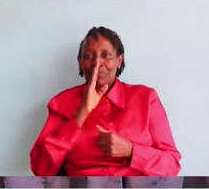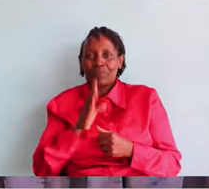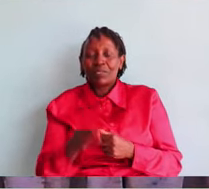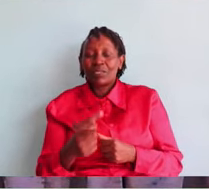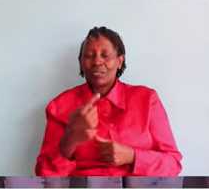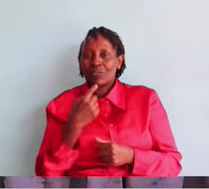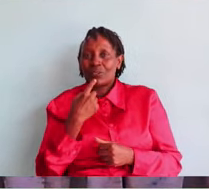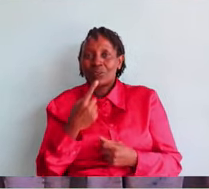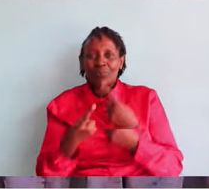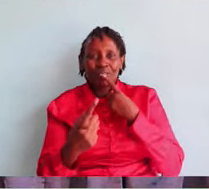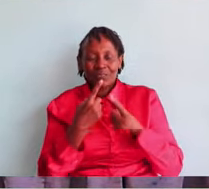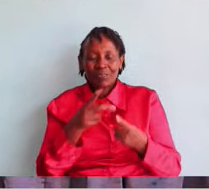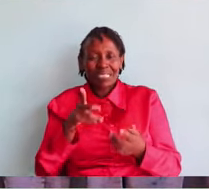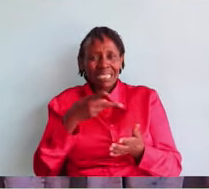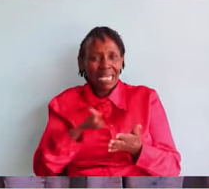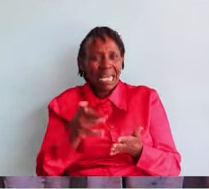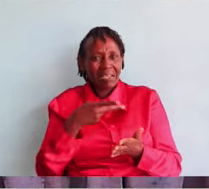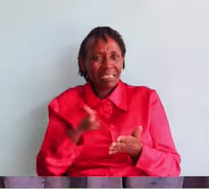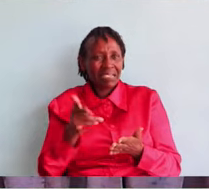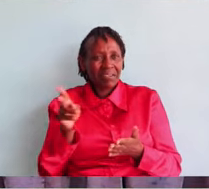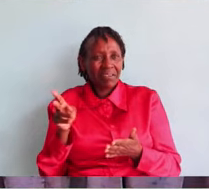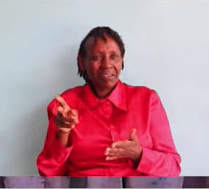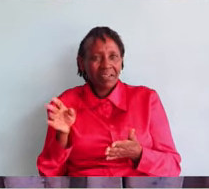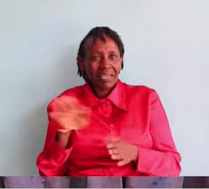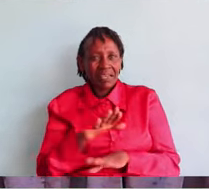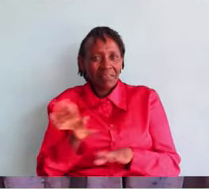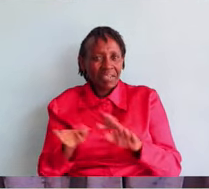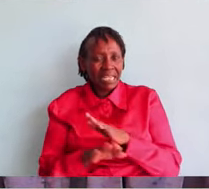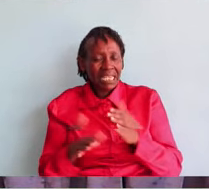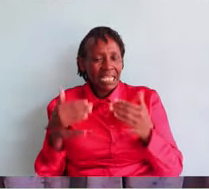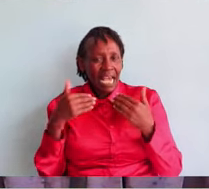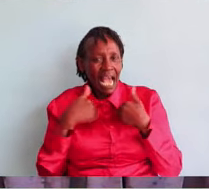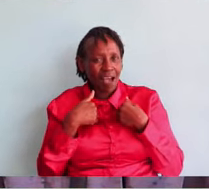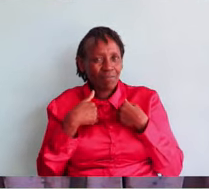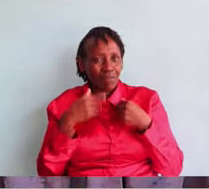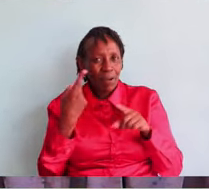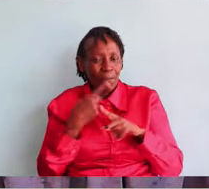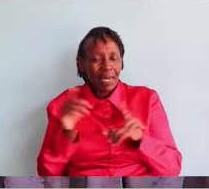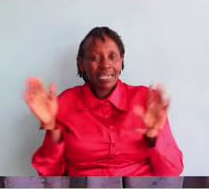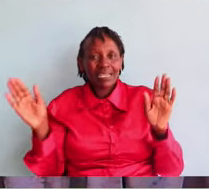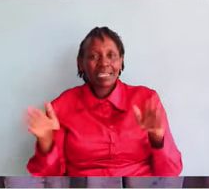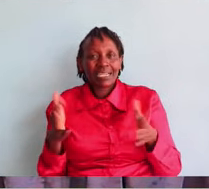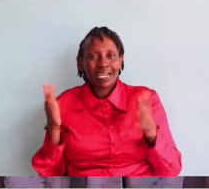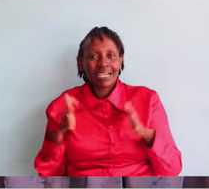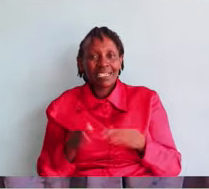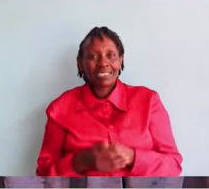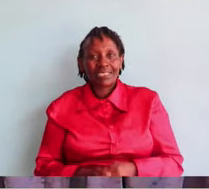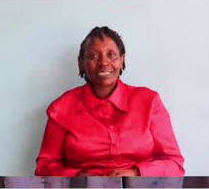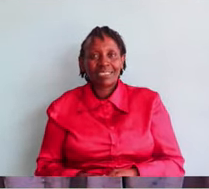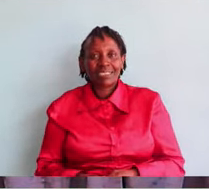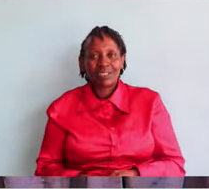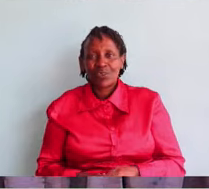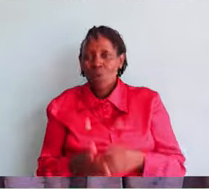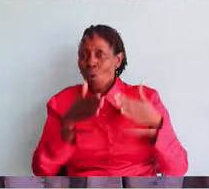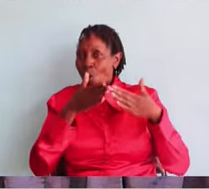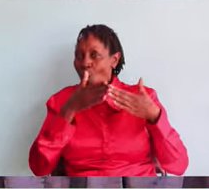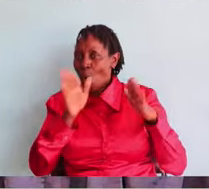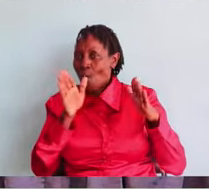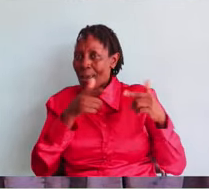go and sell everything that you have, but we are actually being encouraged to be